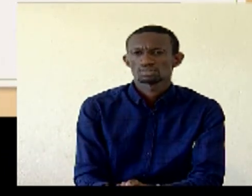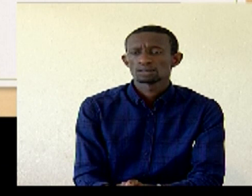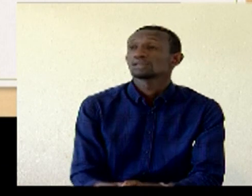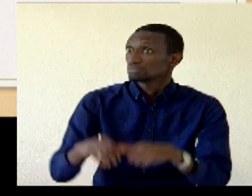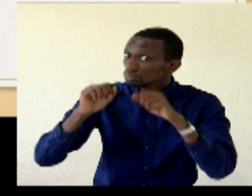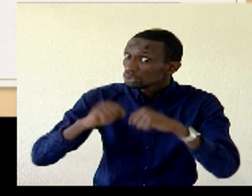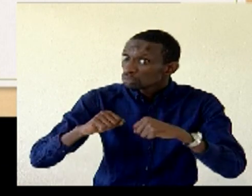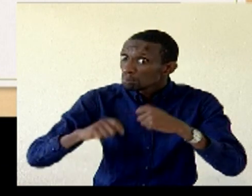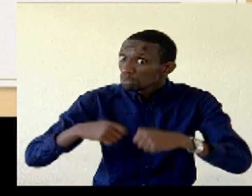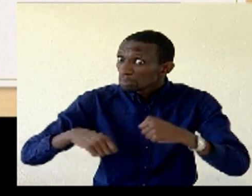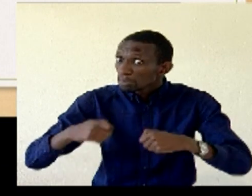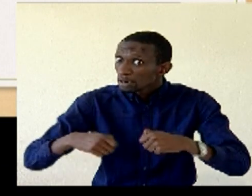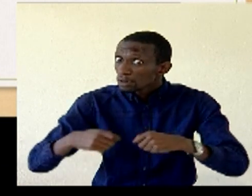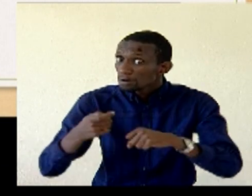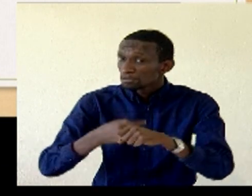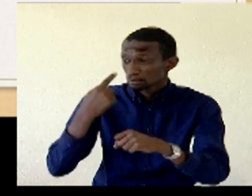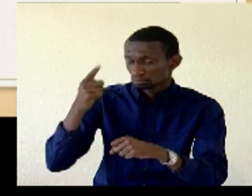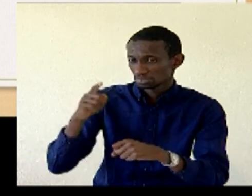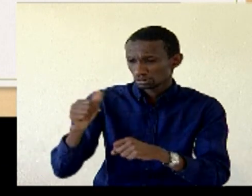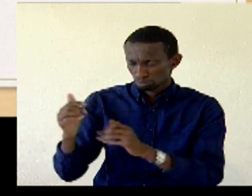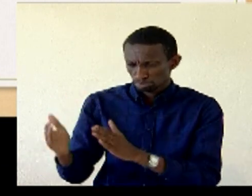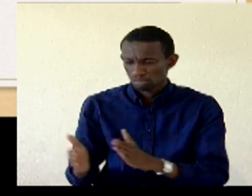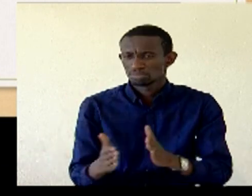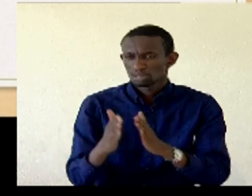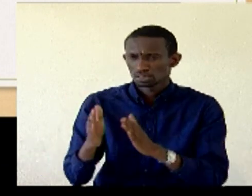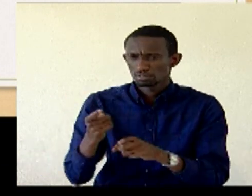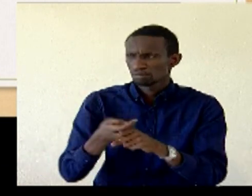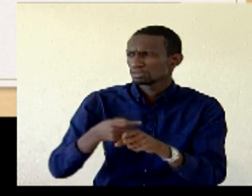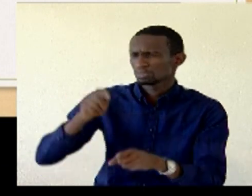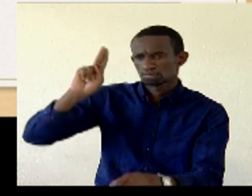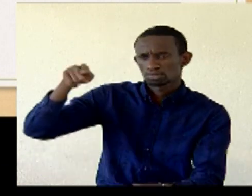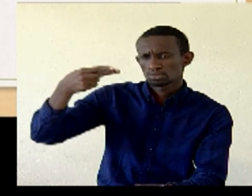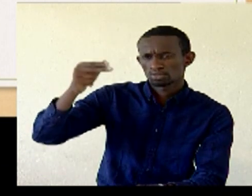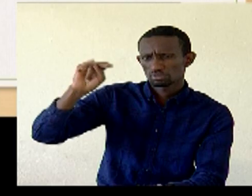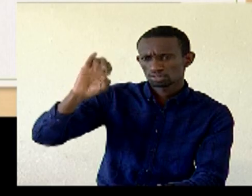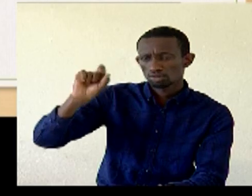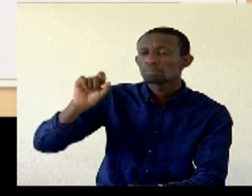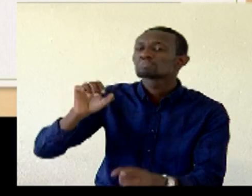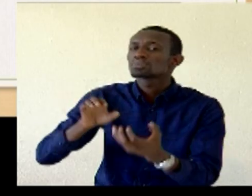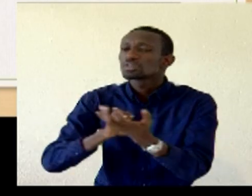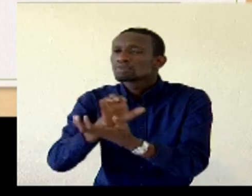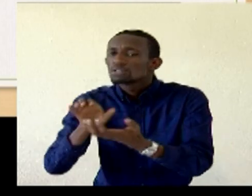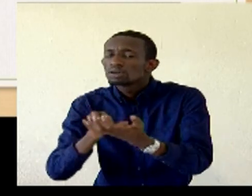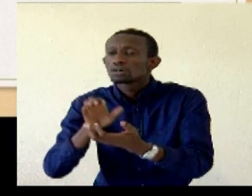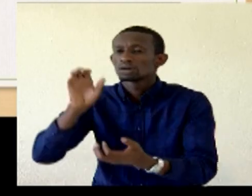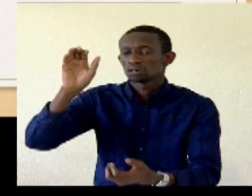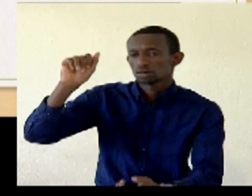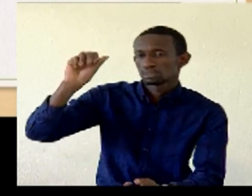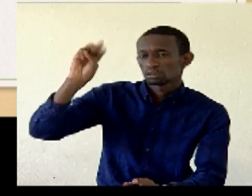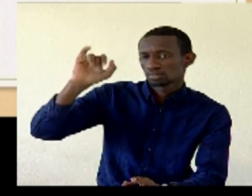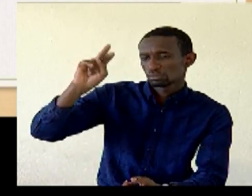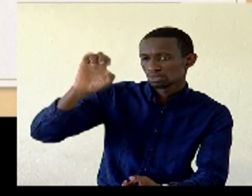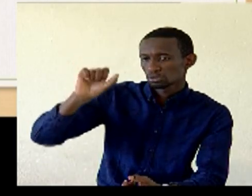reacted from, prepared from phenol, reacting with ammonia in presence of zinc